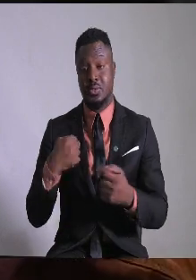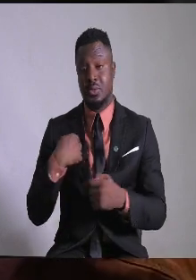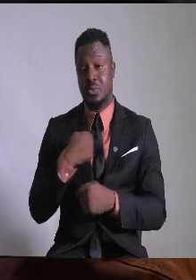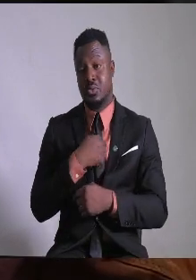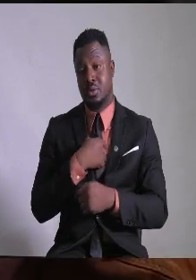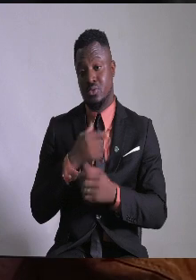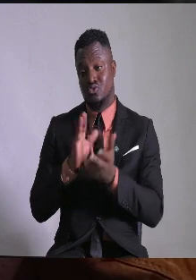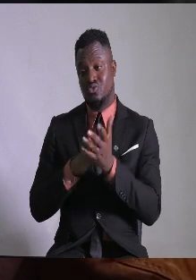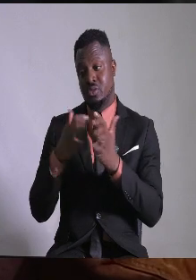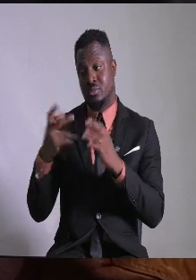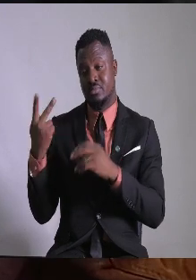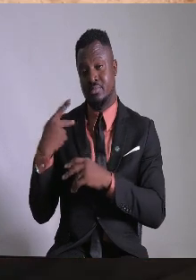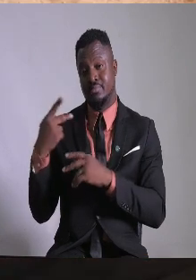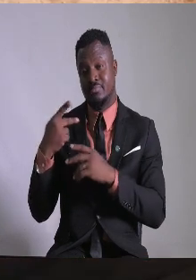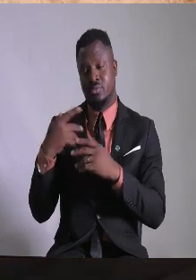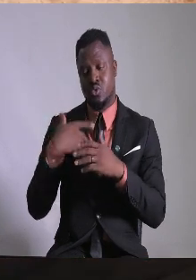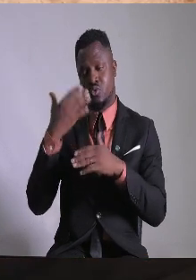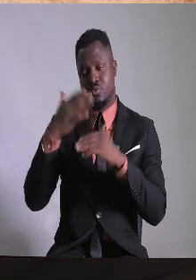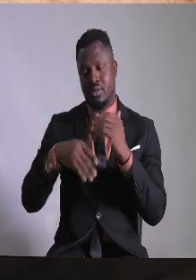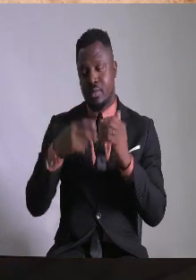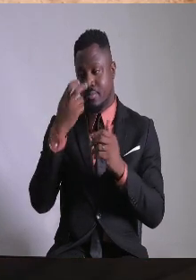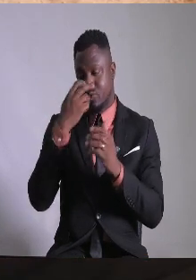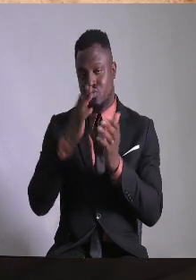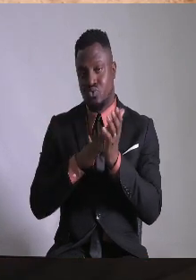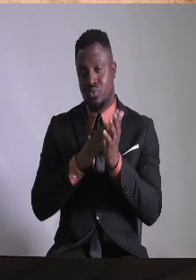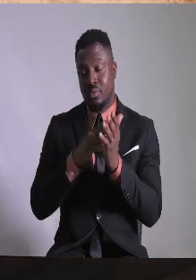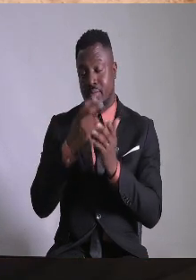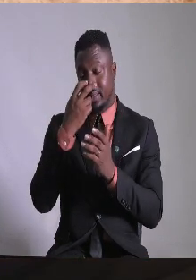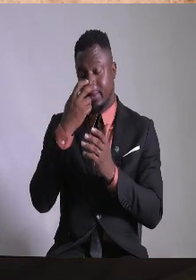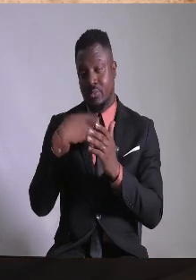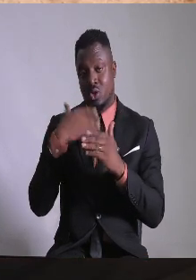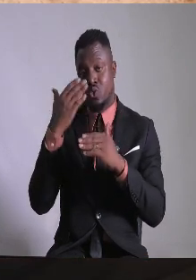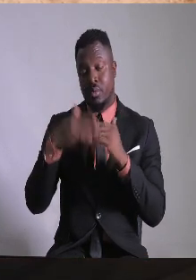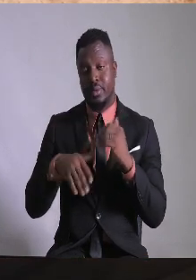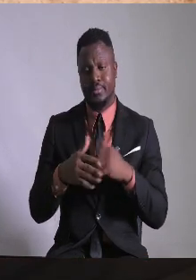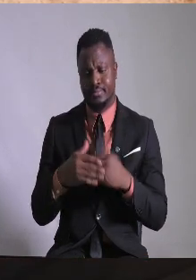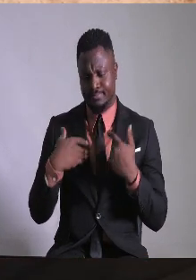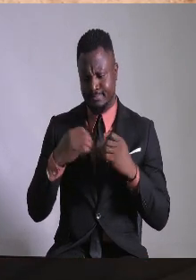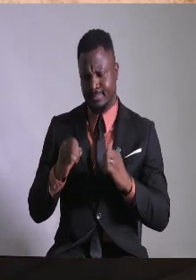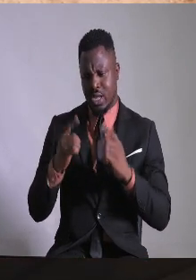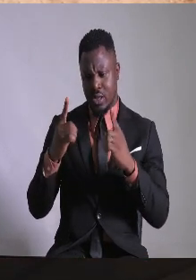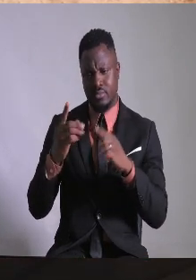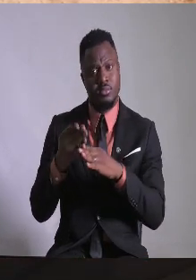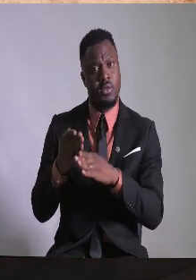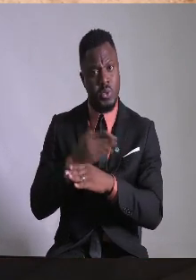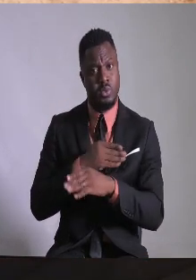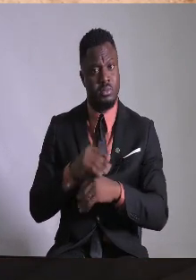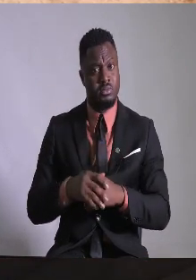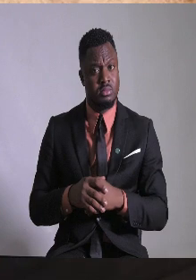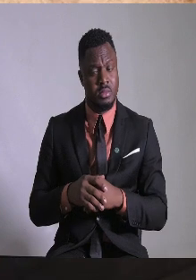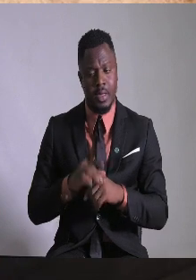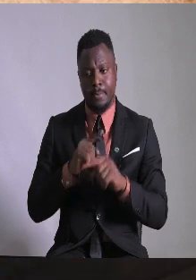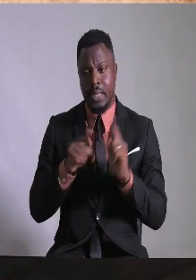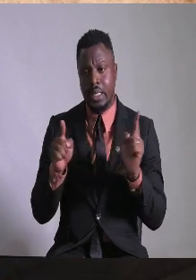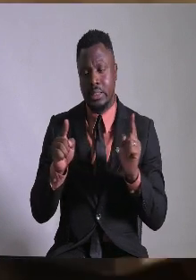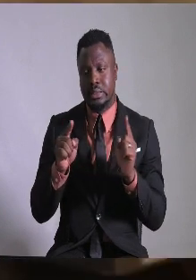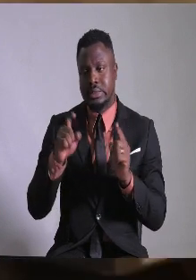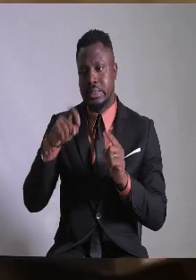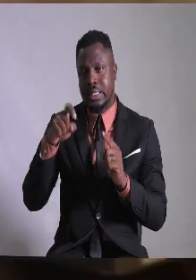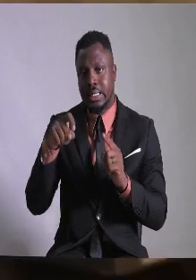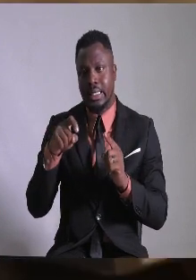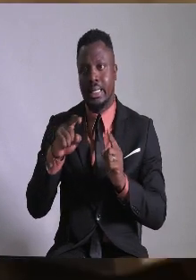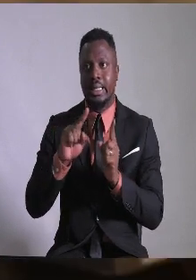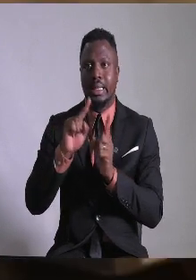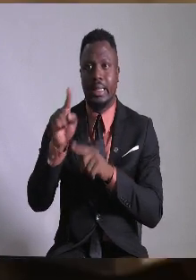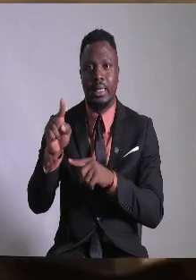We were schoolmates who completed Akropon School for the Blind. And being educated people, we didn't find the